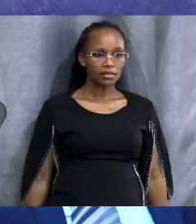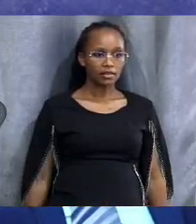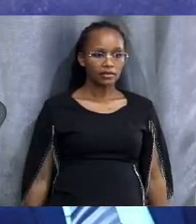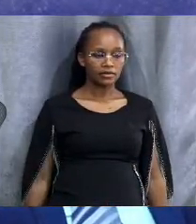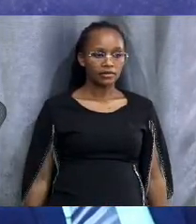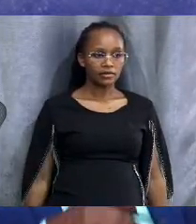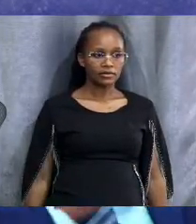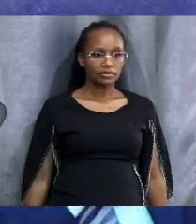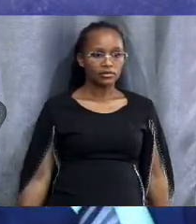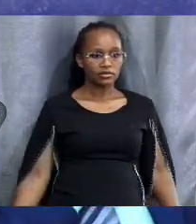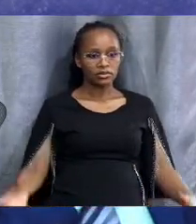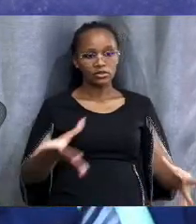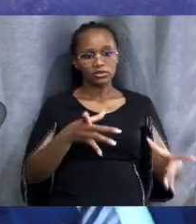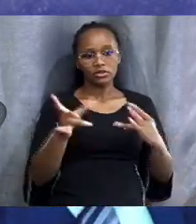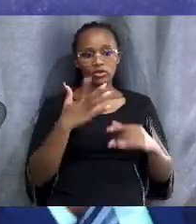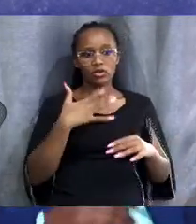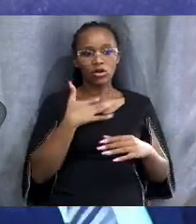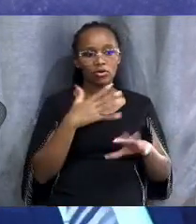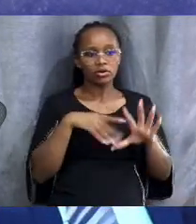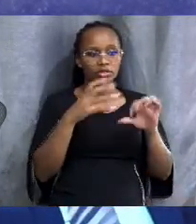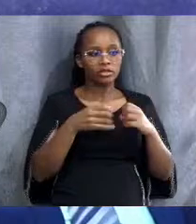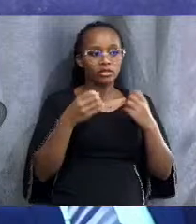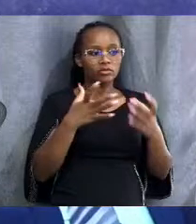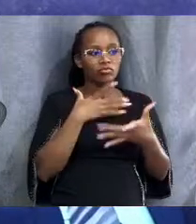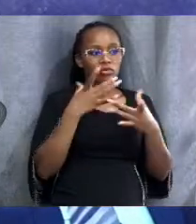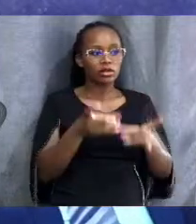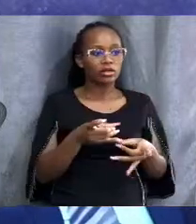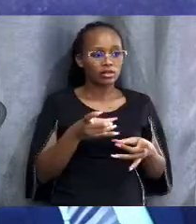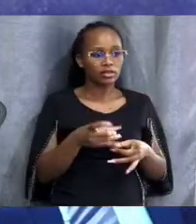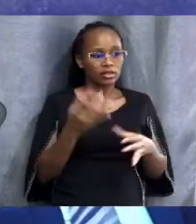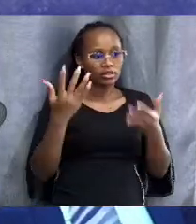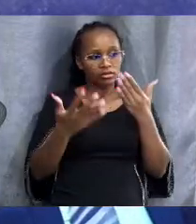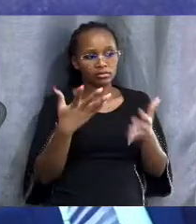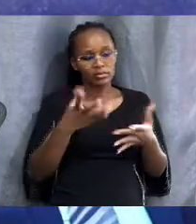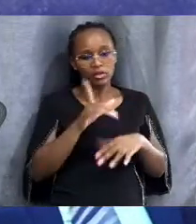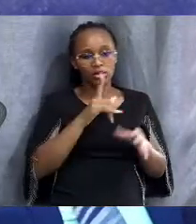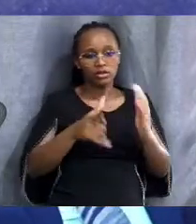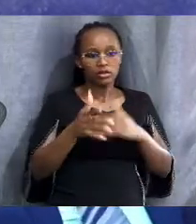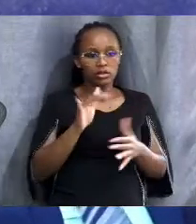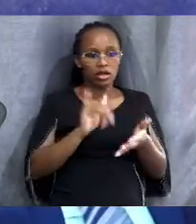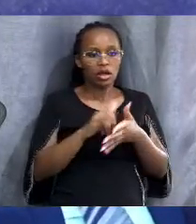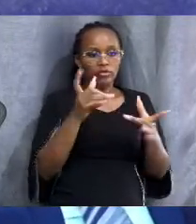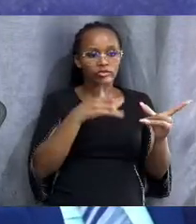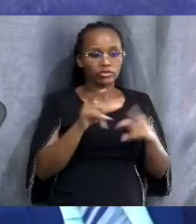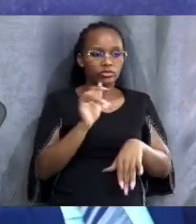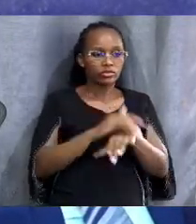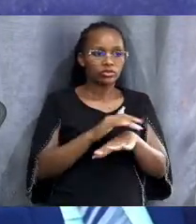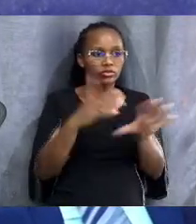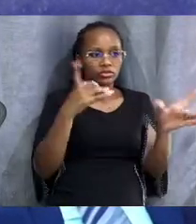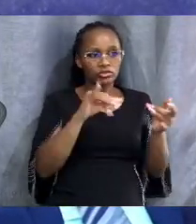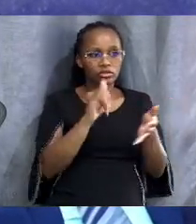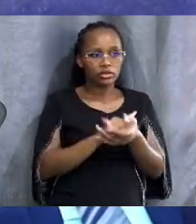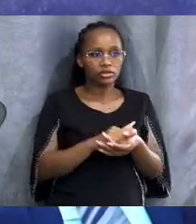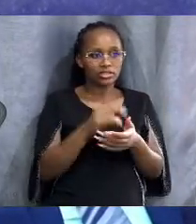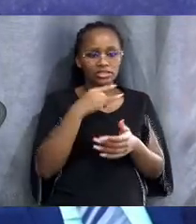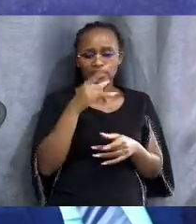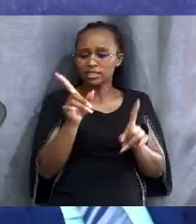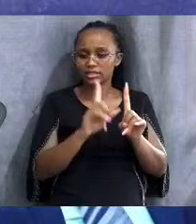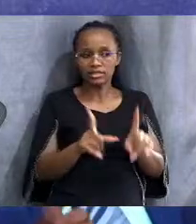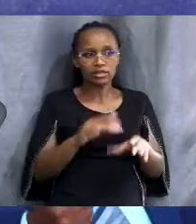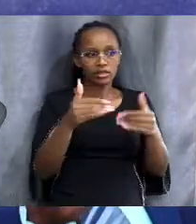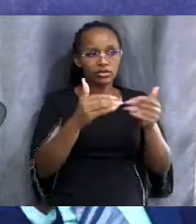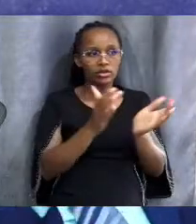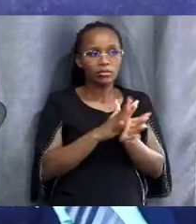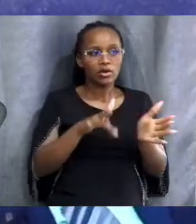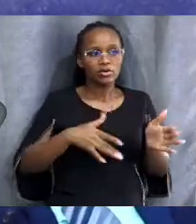And I don't want to bring like ate gainyage kete ate wega ni gwikogwo tondu ngigogwo ringi